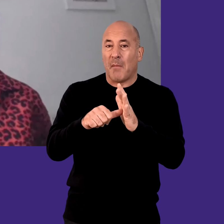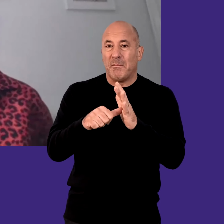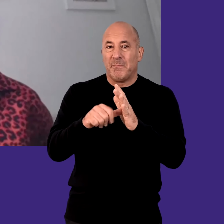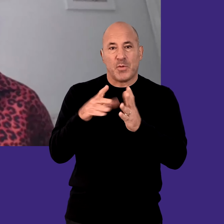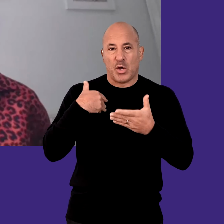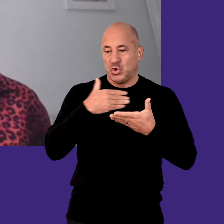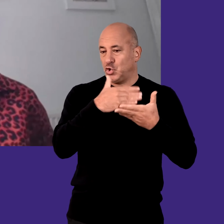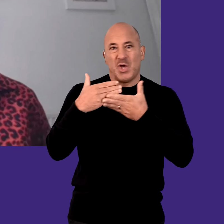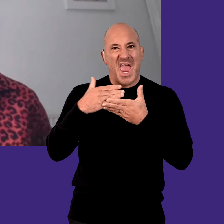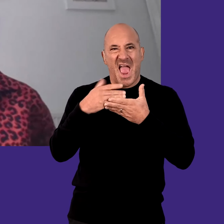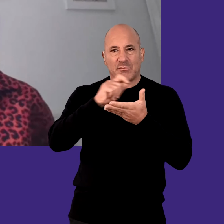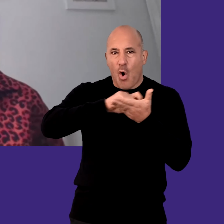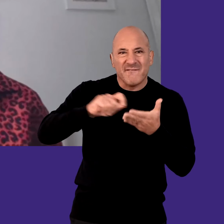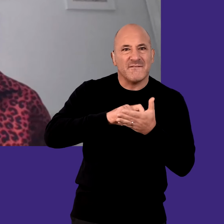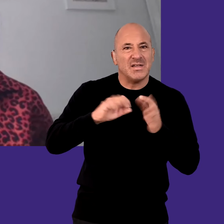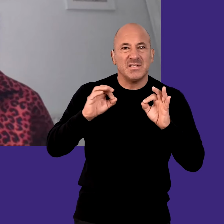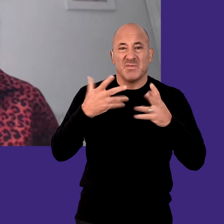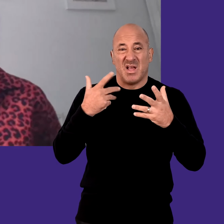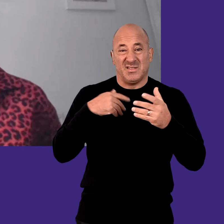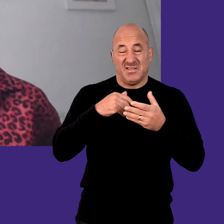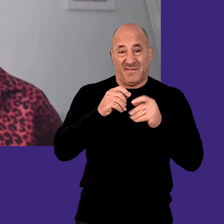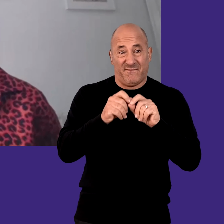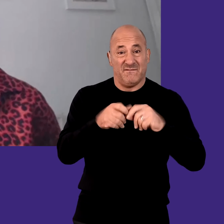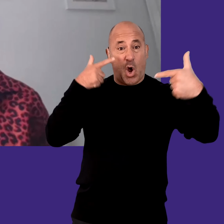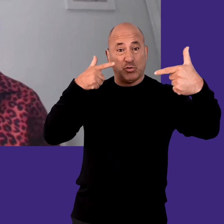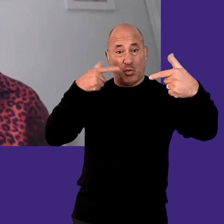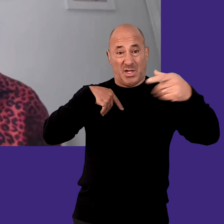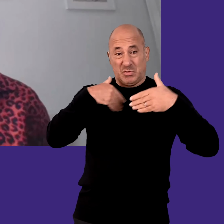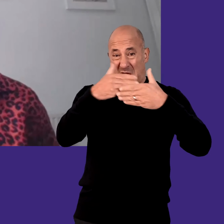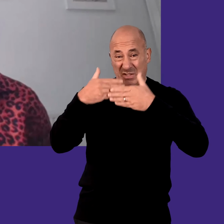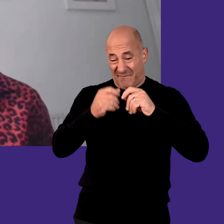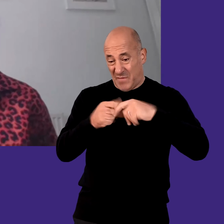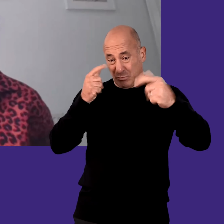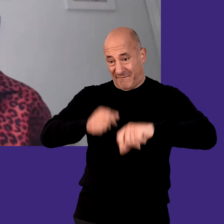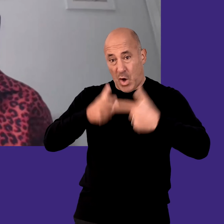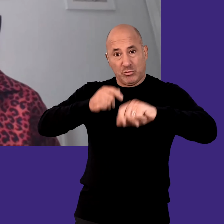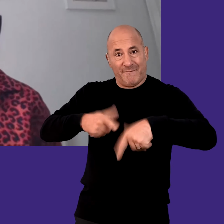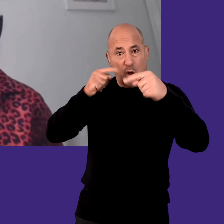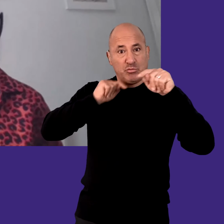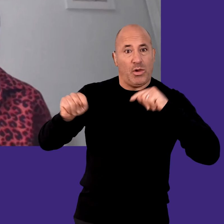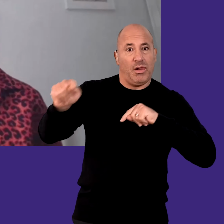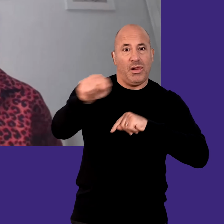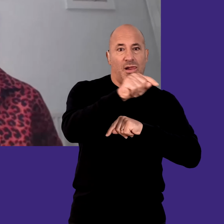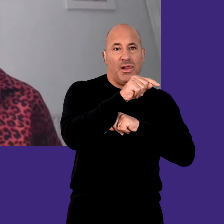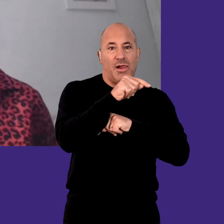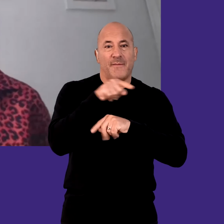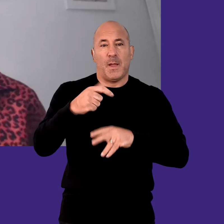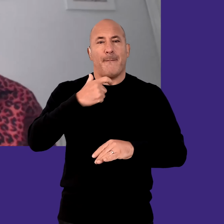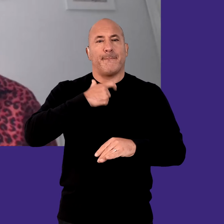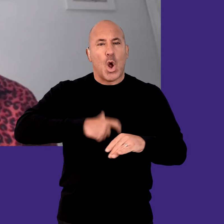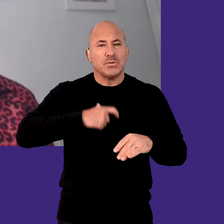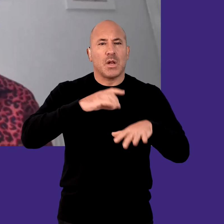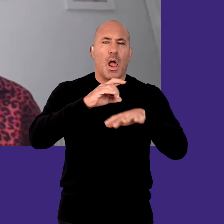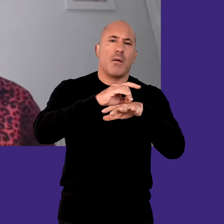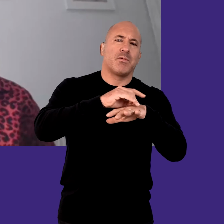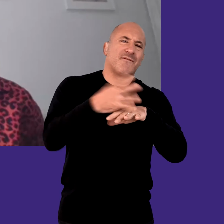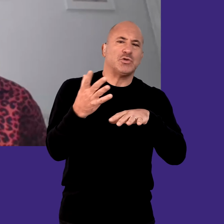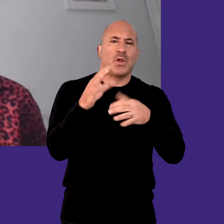COVID made it hard because we weren't in a shared workspace, but we were in shared virtual spaces, and just building those personal